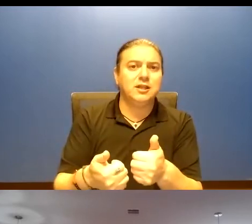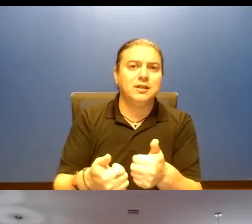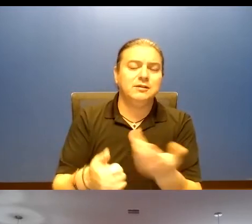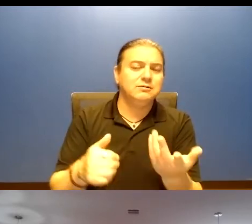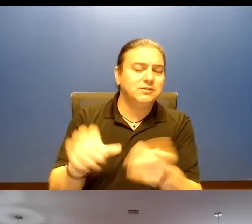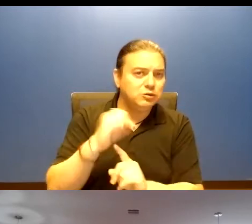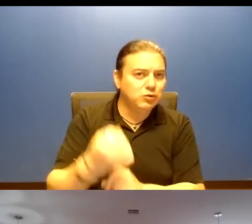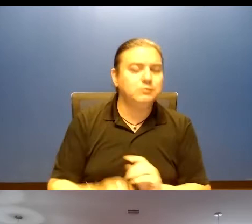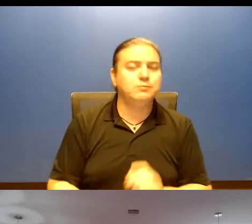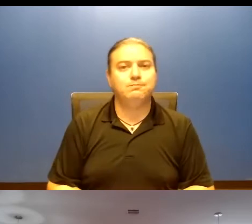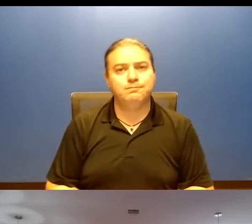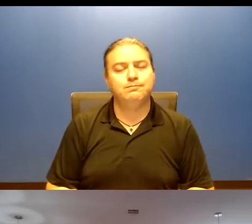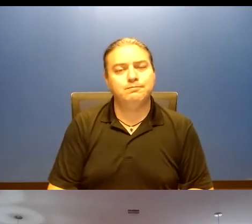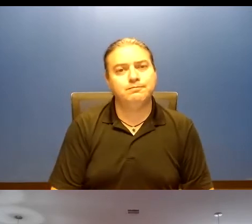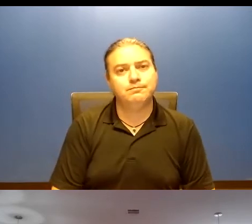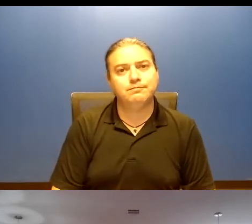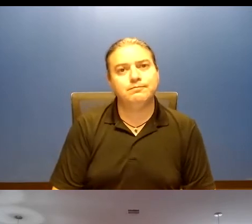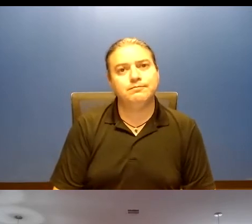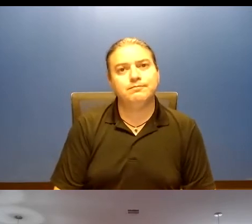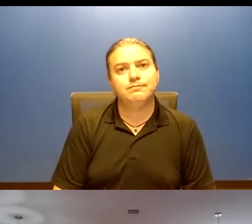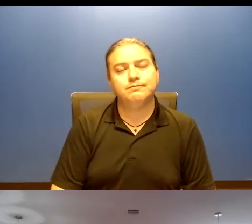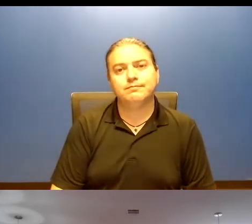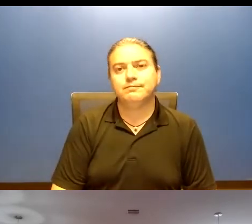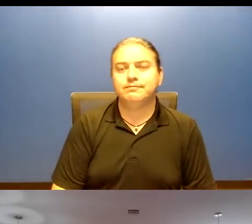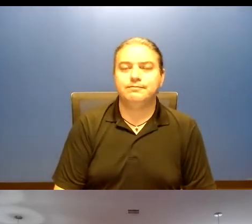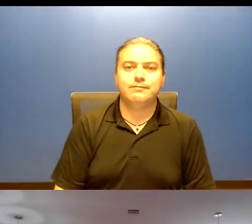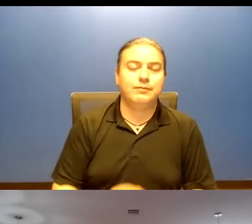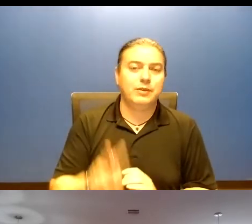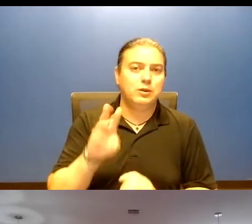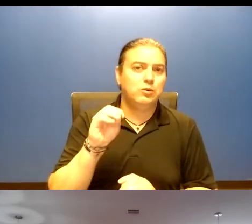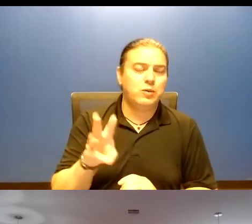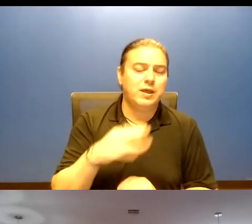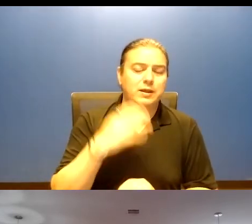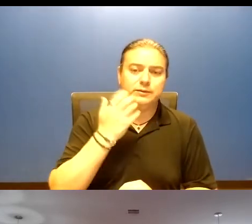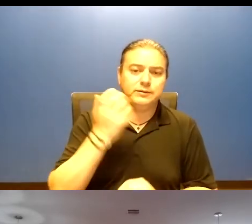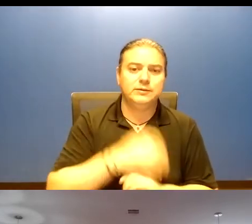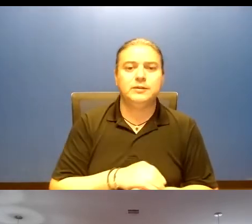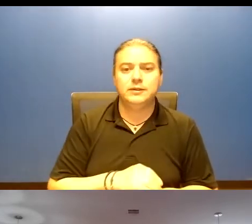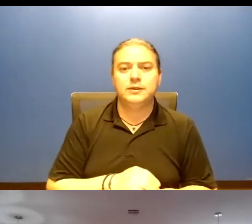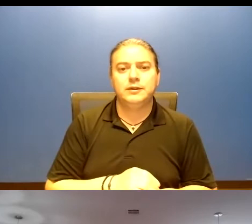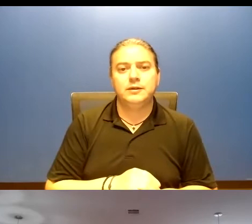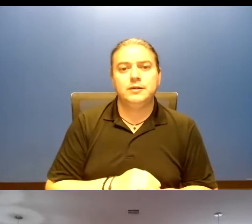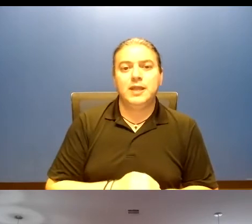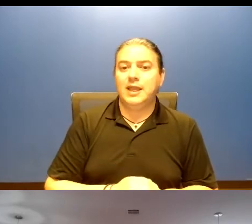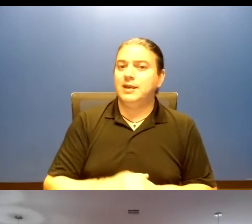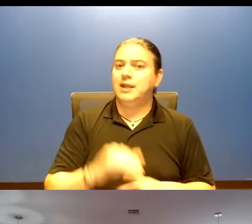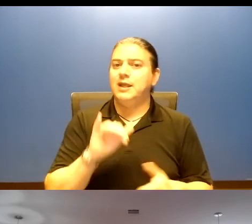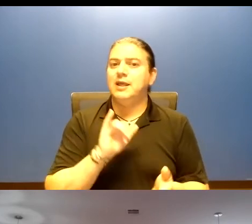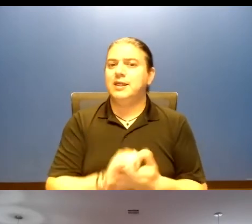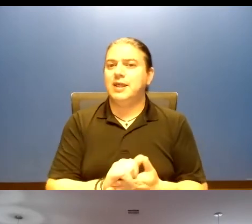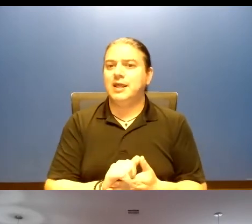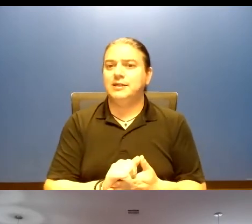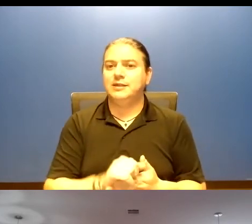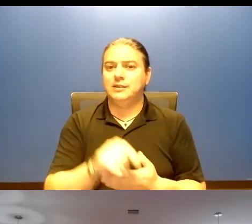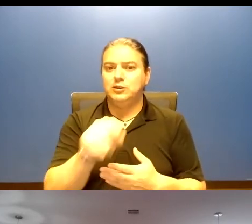situation. Mm-hmm. Wow. I find that quote that you just said pretty amazing.